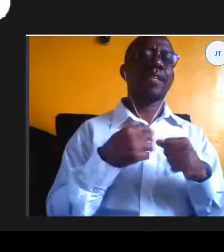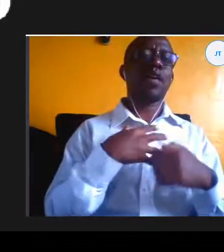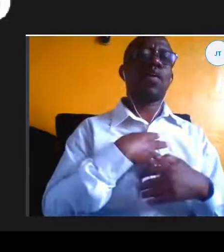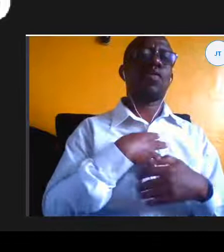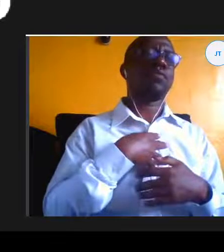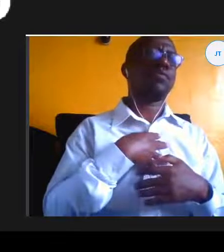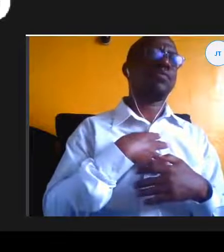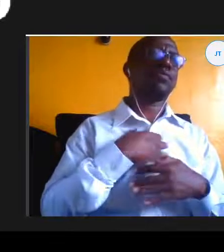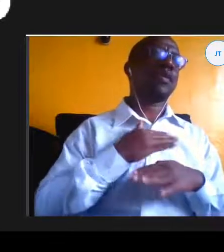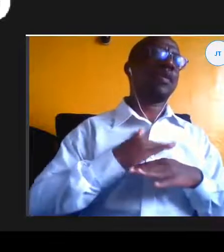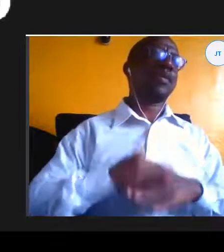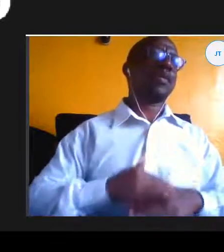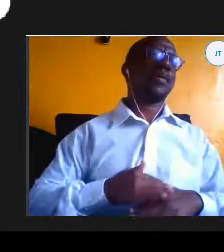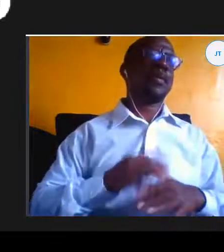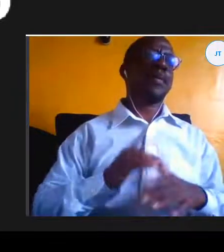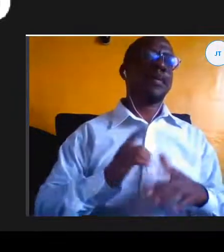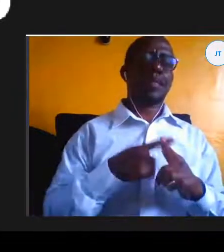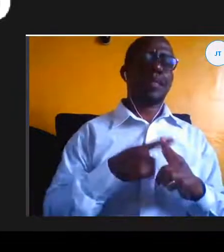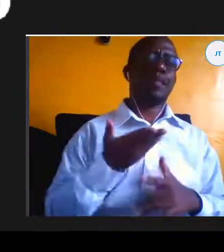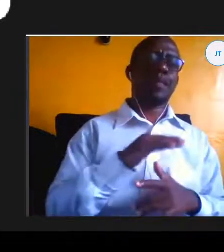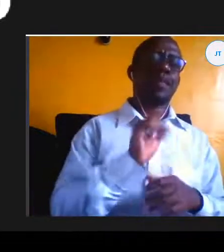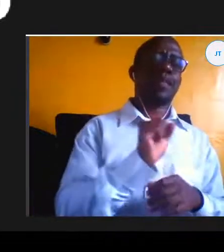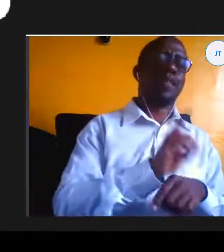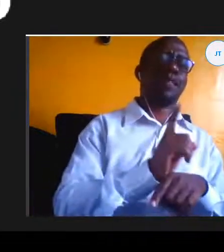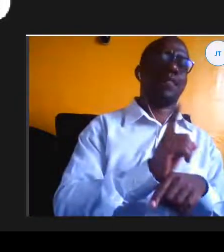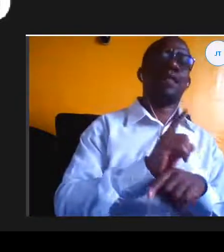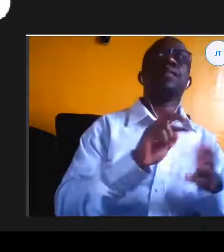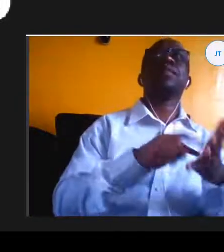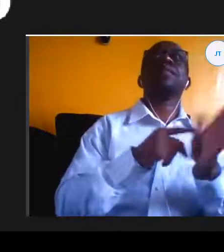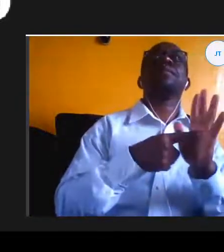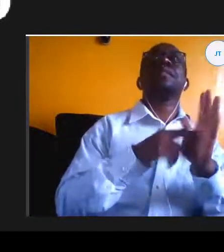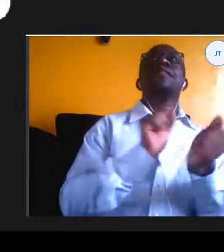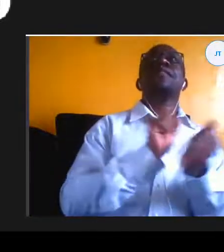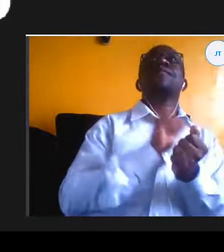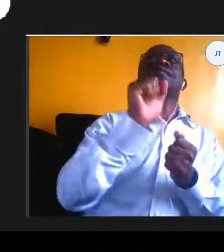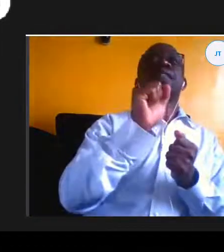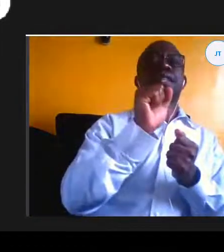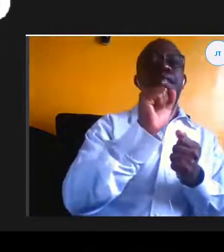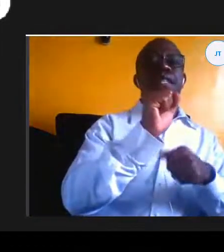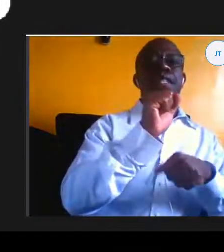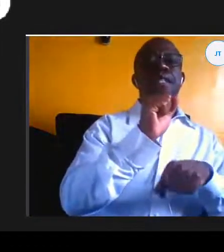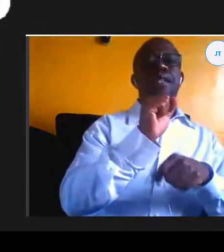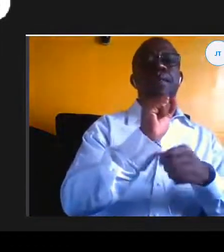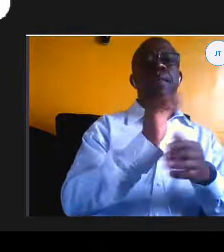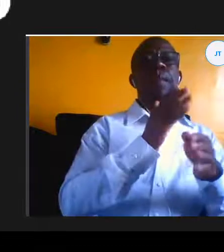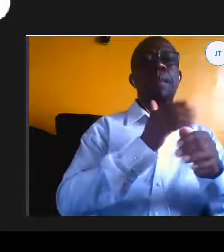in the next 5 minutes, which is 15 past, hopefully.